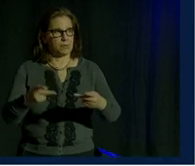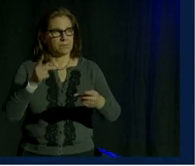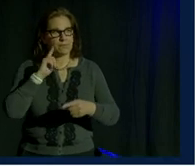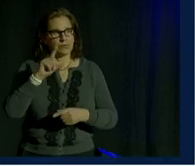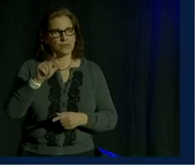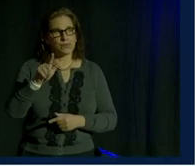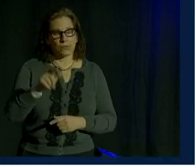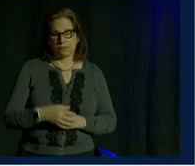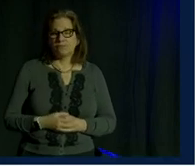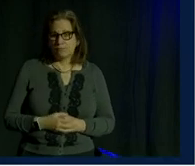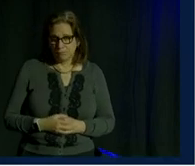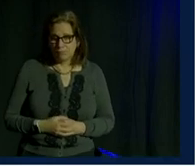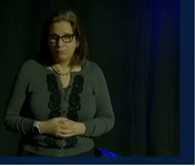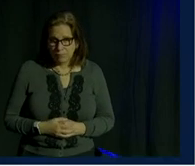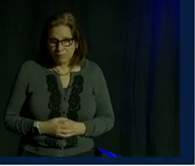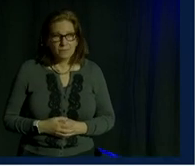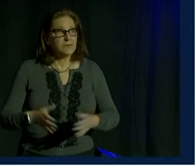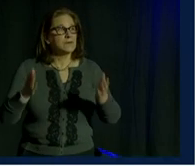2021.